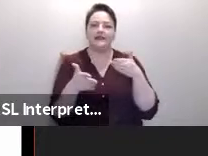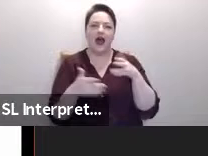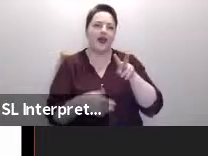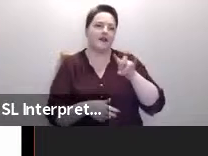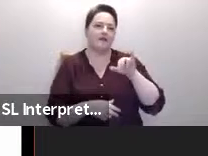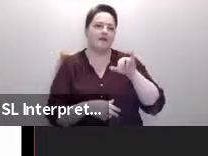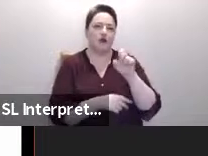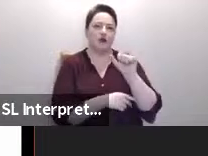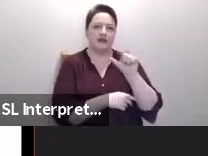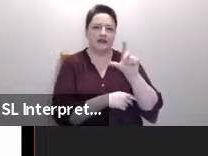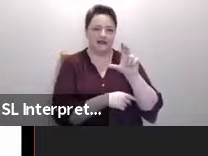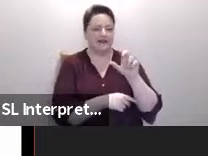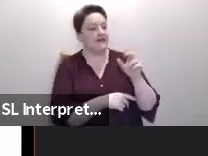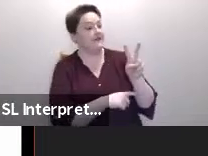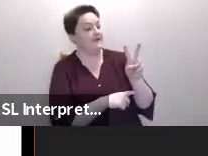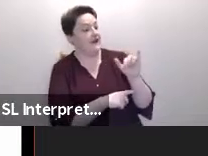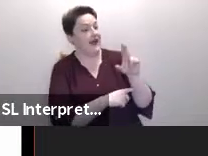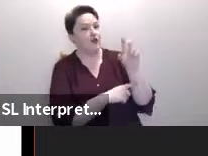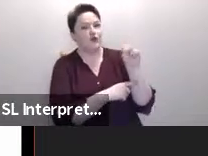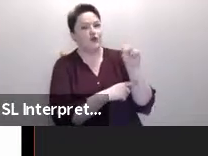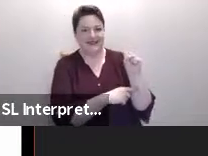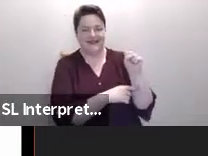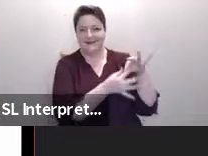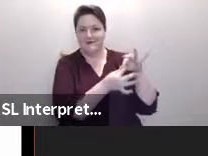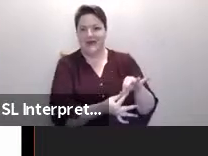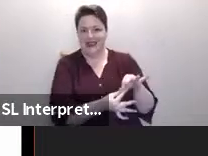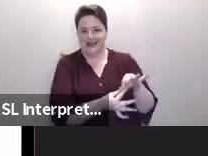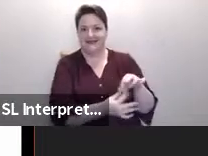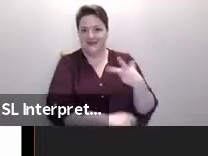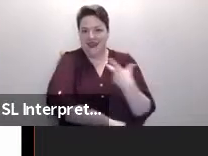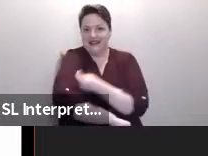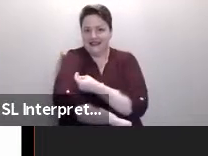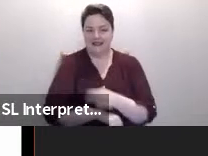based vaccine. Next slide, please.